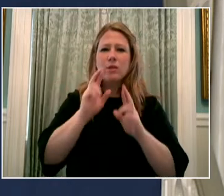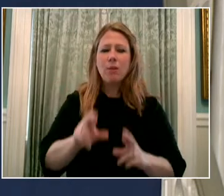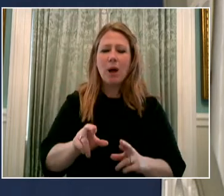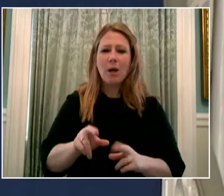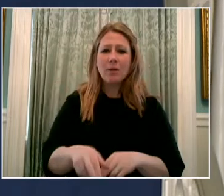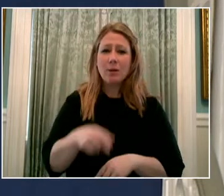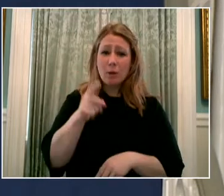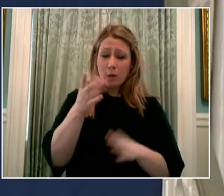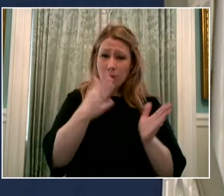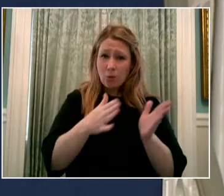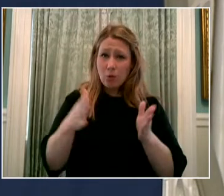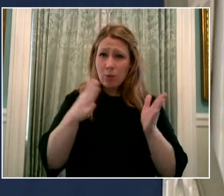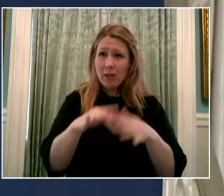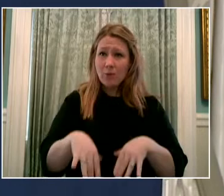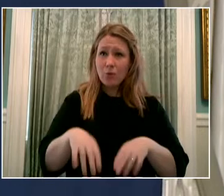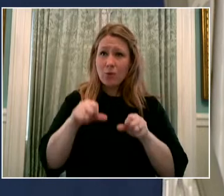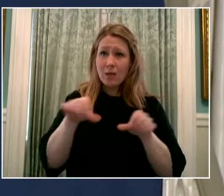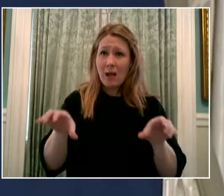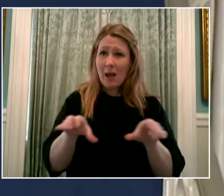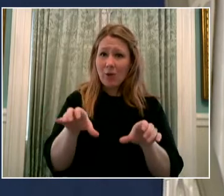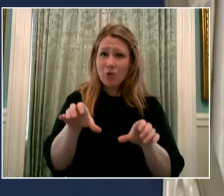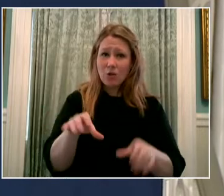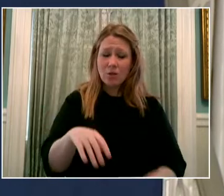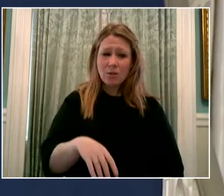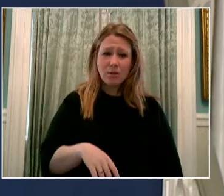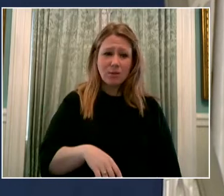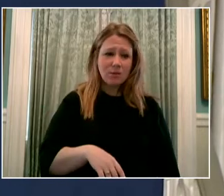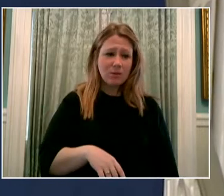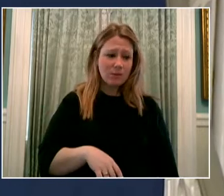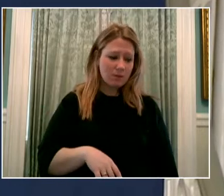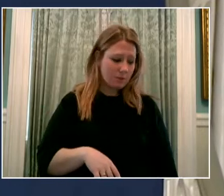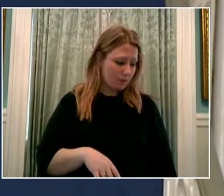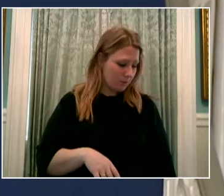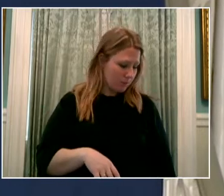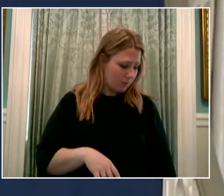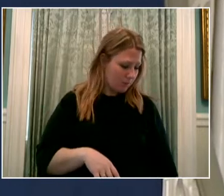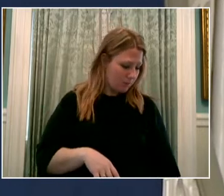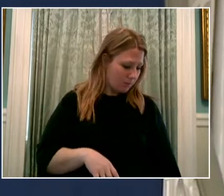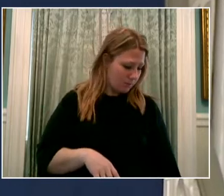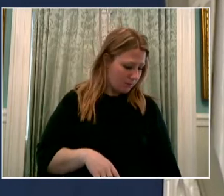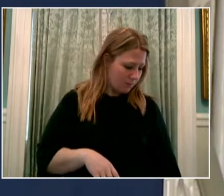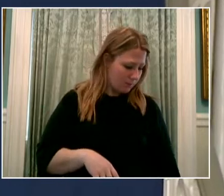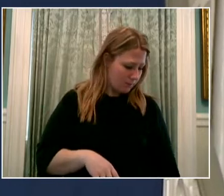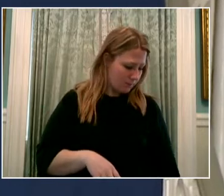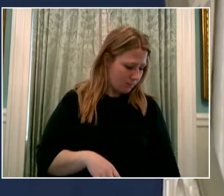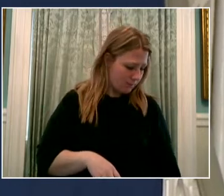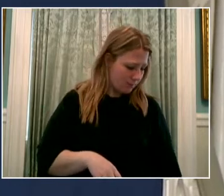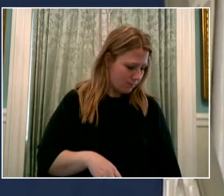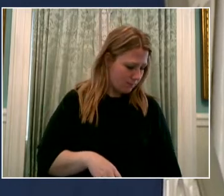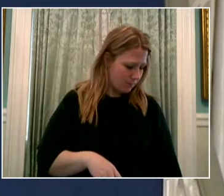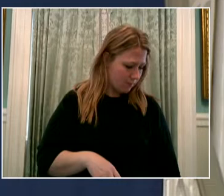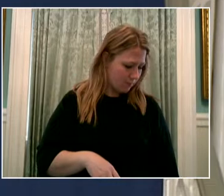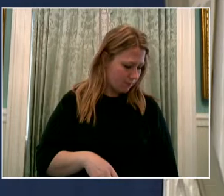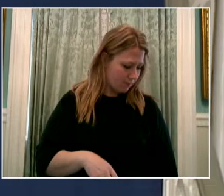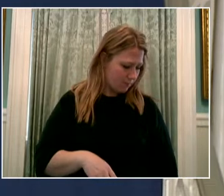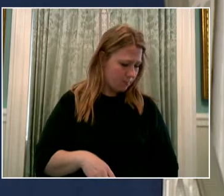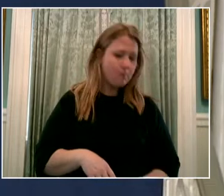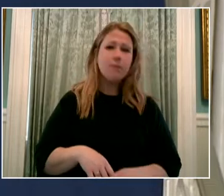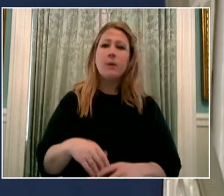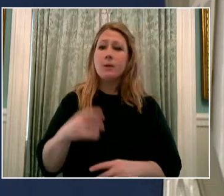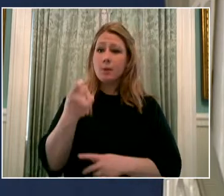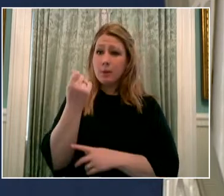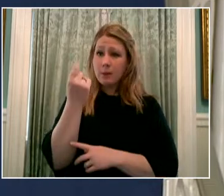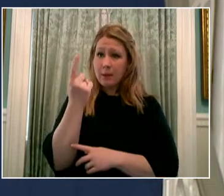any action, or the police commissioner plan to take any action against Chief Madry? Listen, there's a process. CCRB, they carry